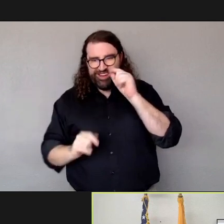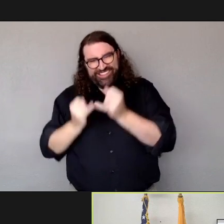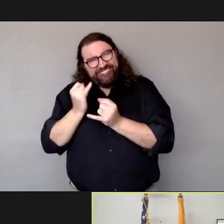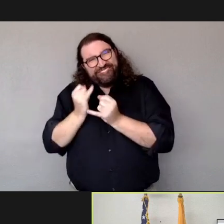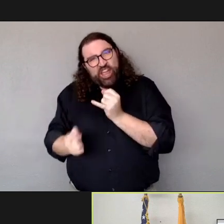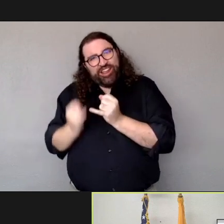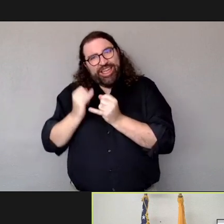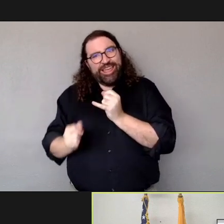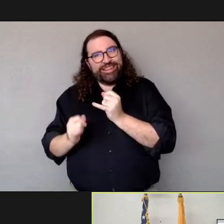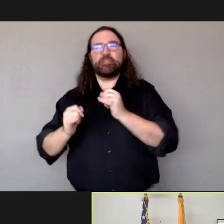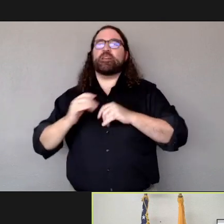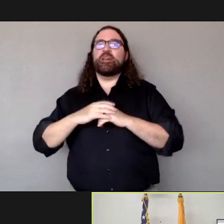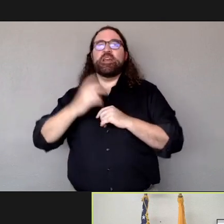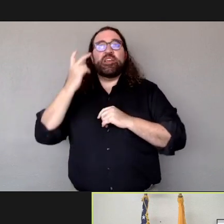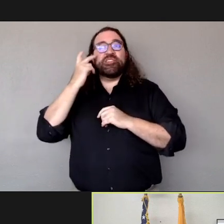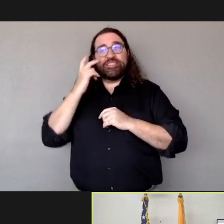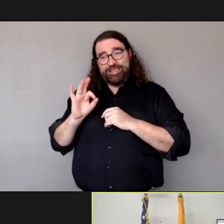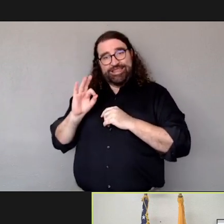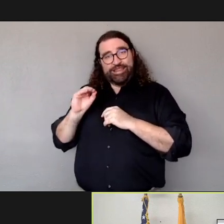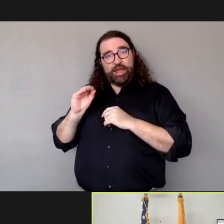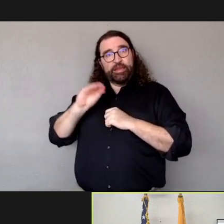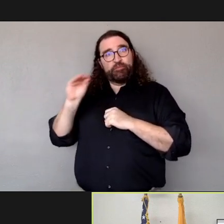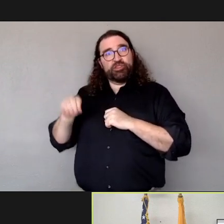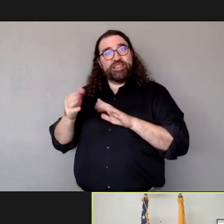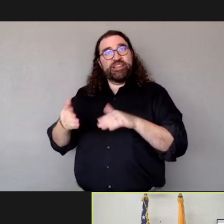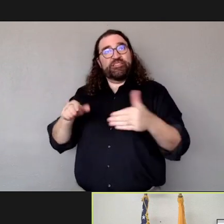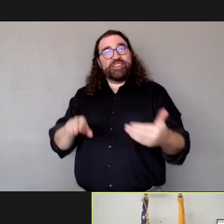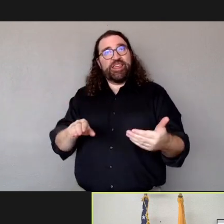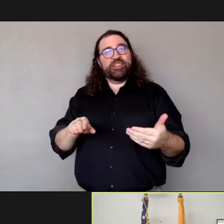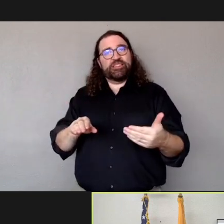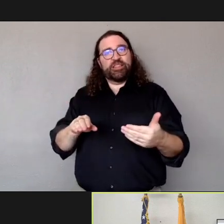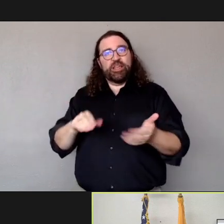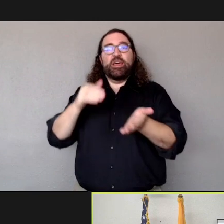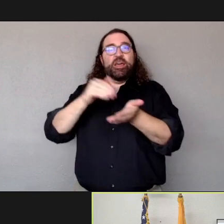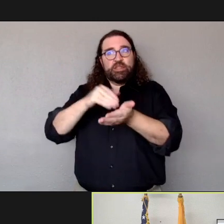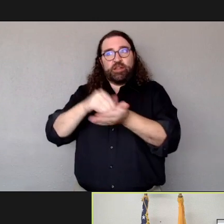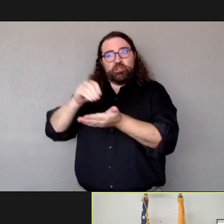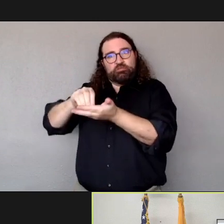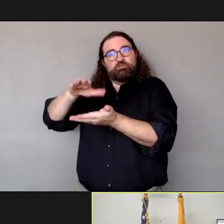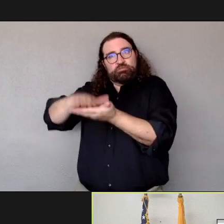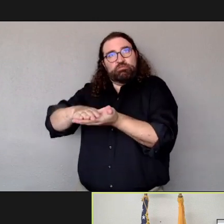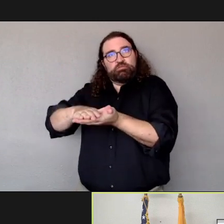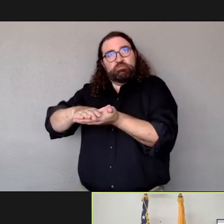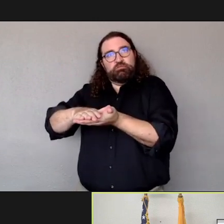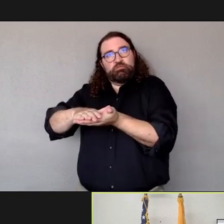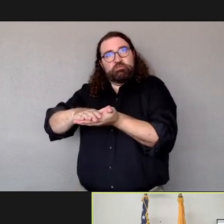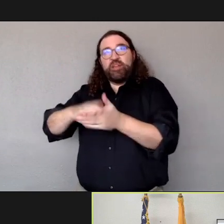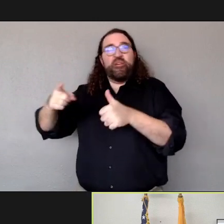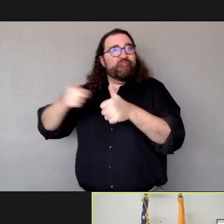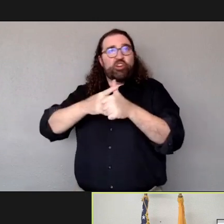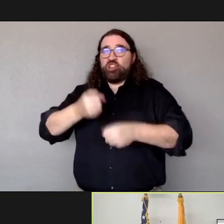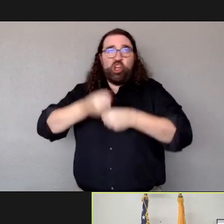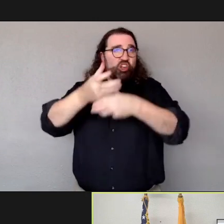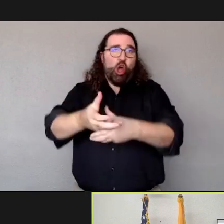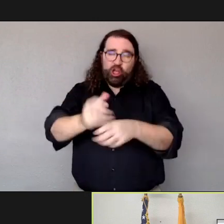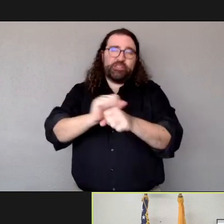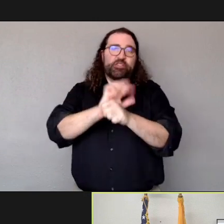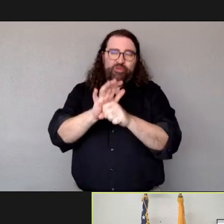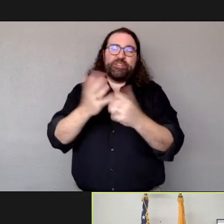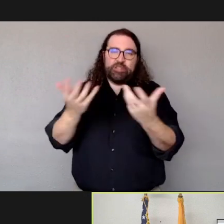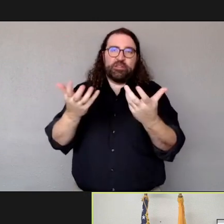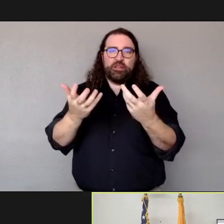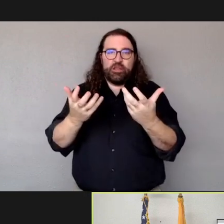pandemic, 90% of the deaths are actually where the doctor wrote it as the first cause of death, which when